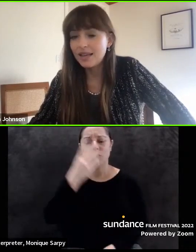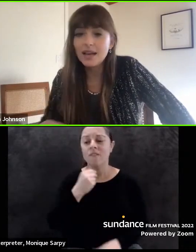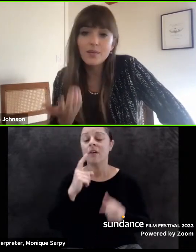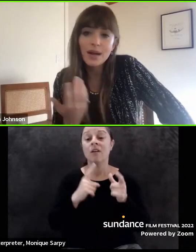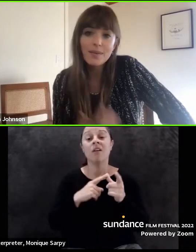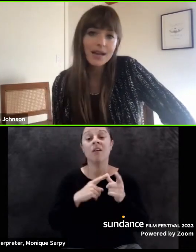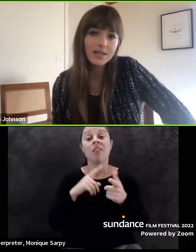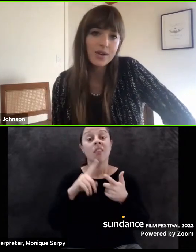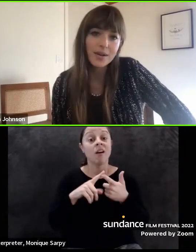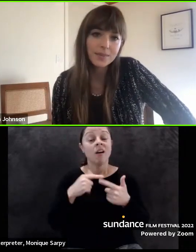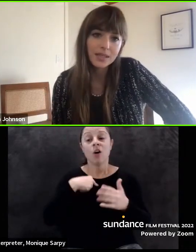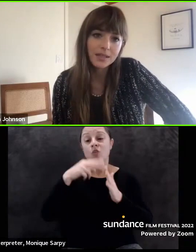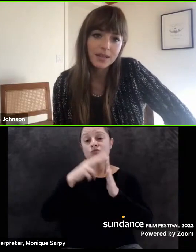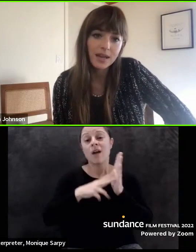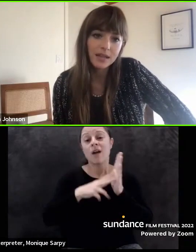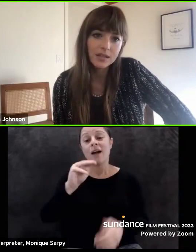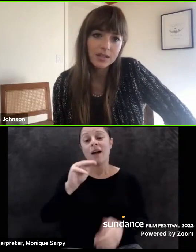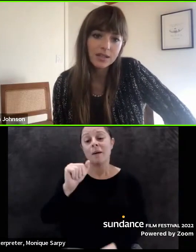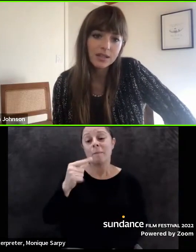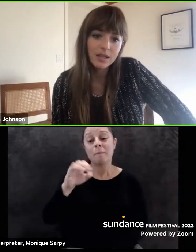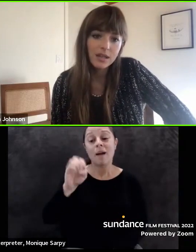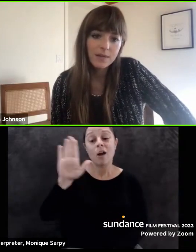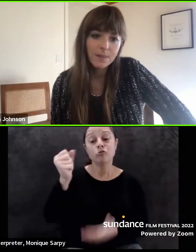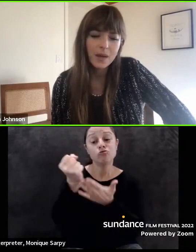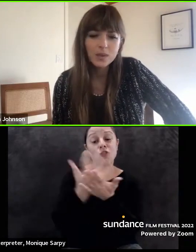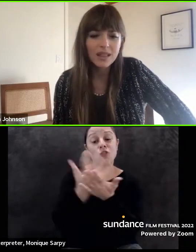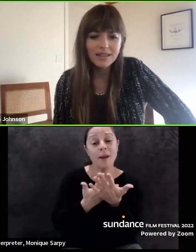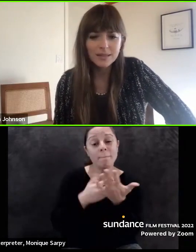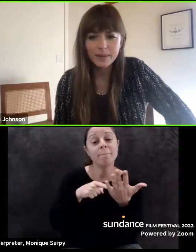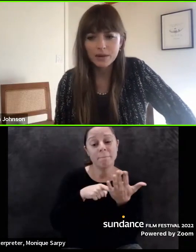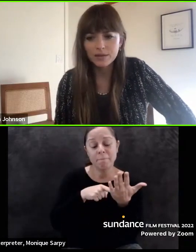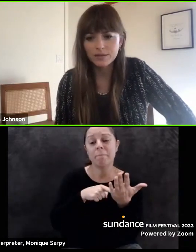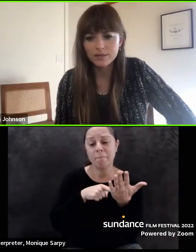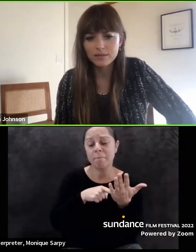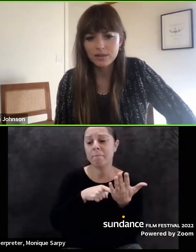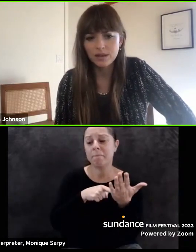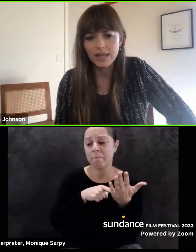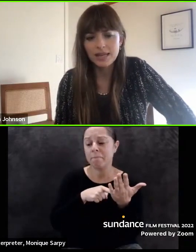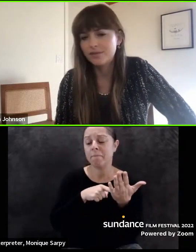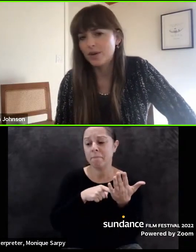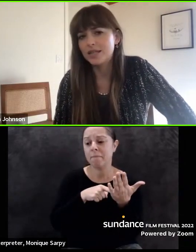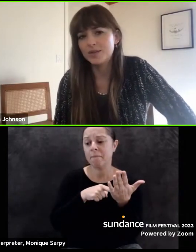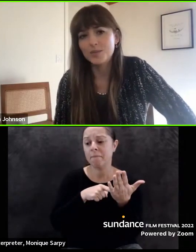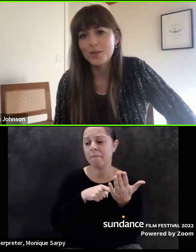then I read Maggie's script, and it was less about